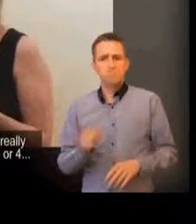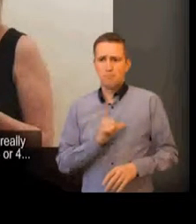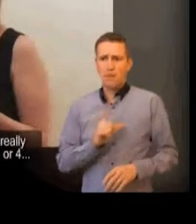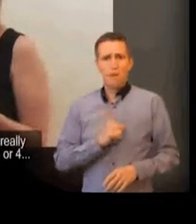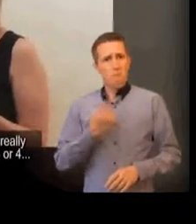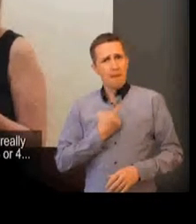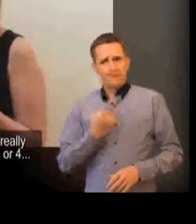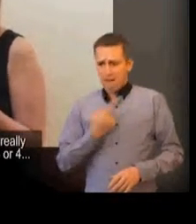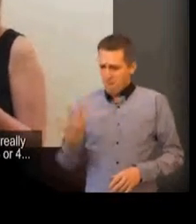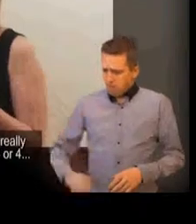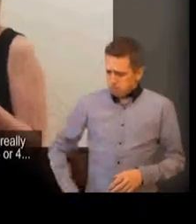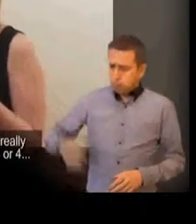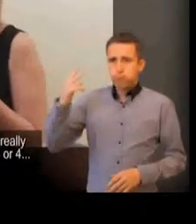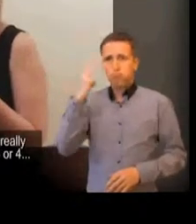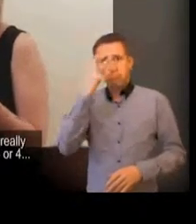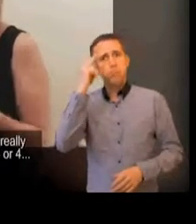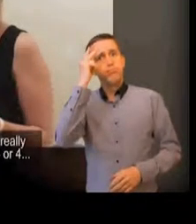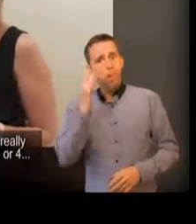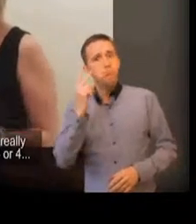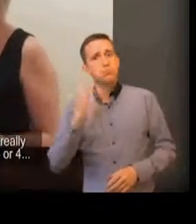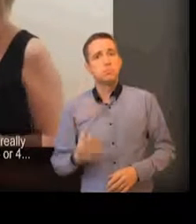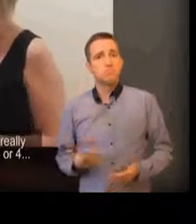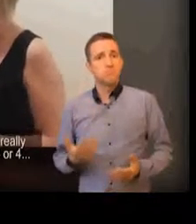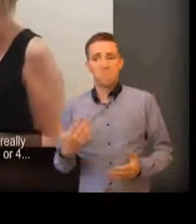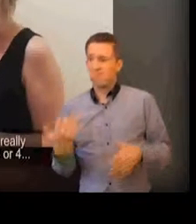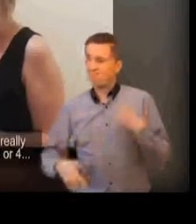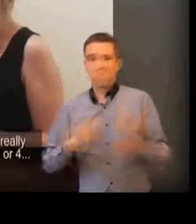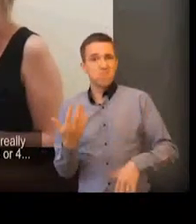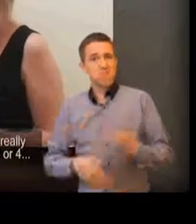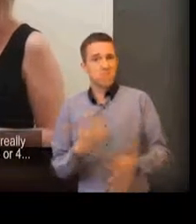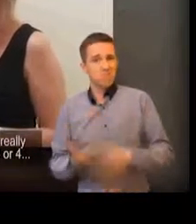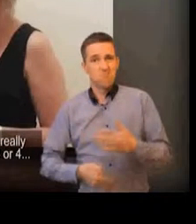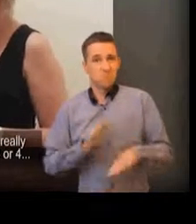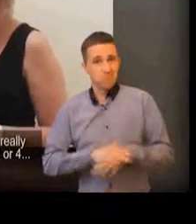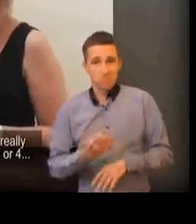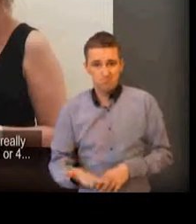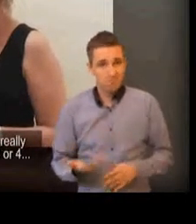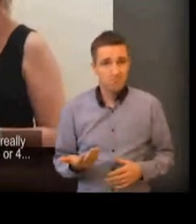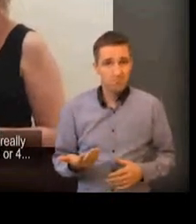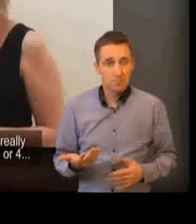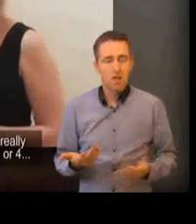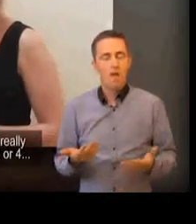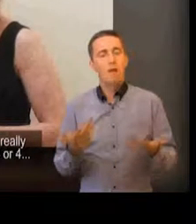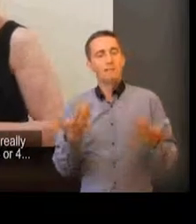face. Aaron's my little brother and I do anything for him.